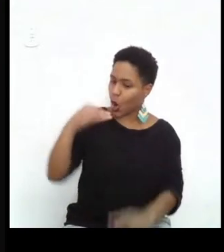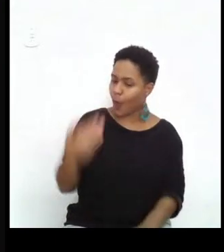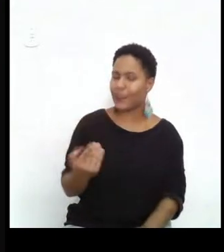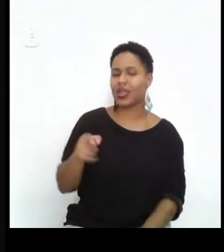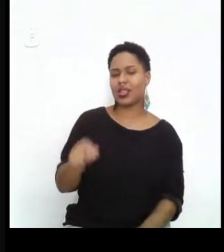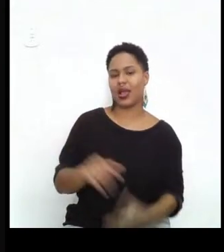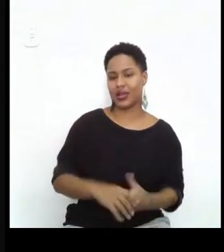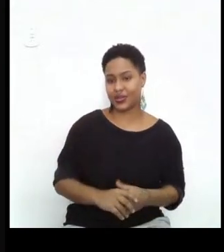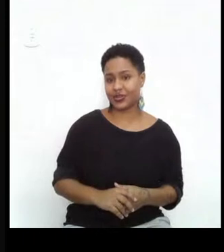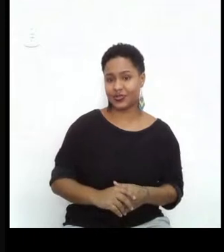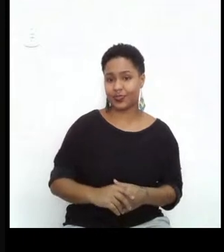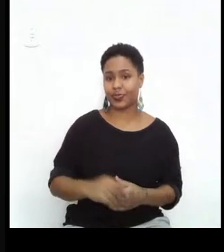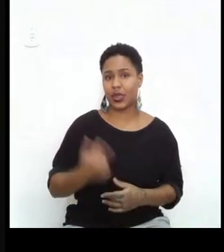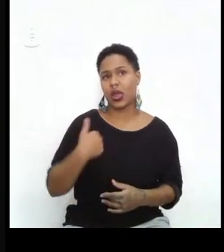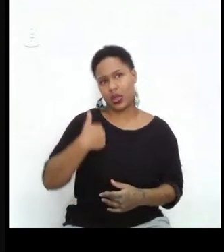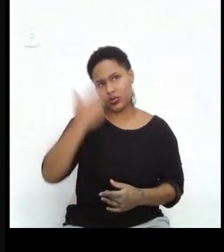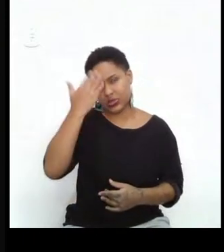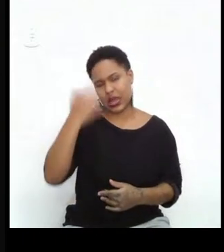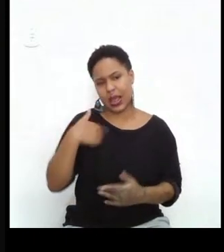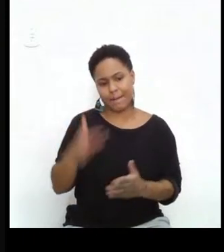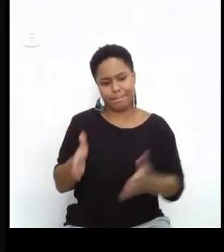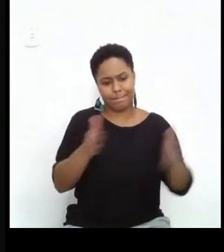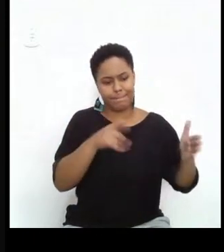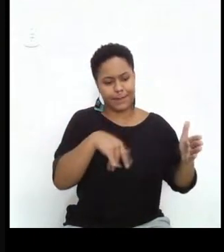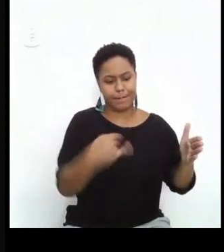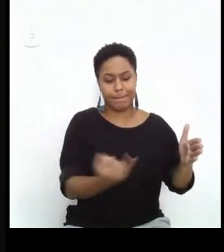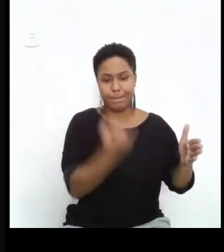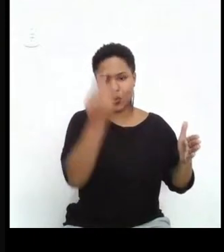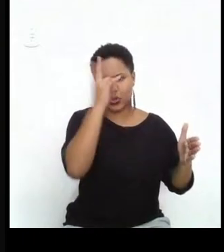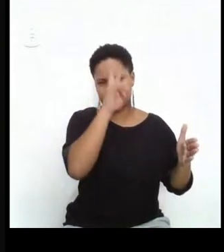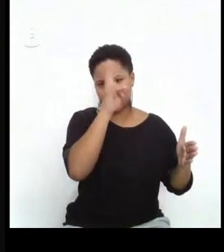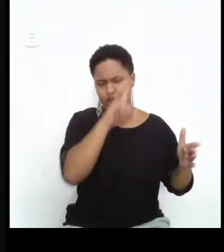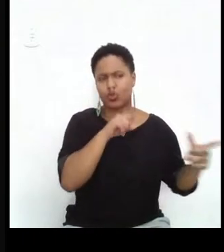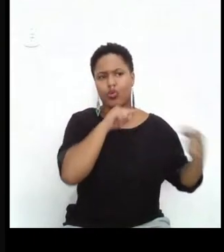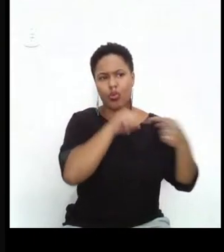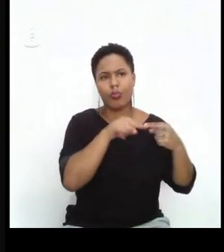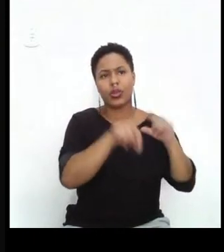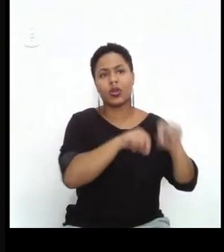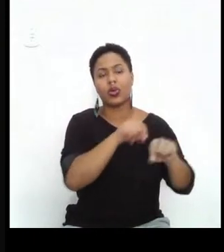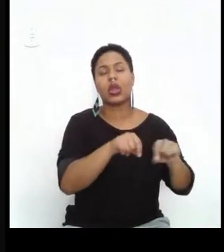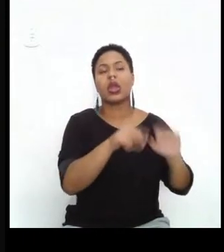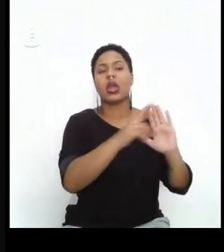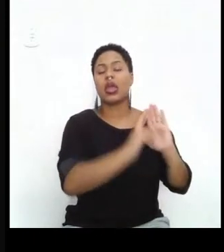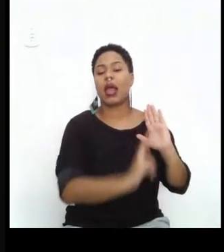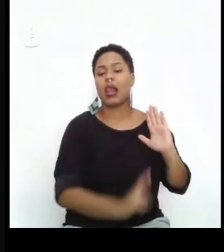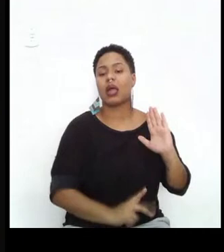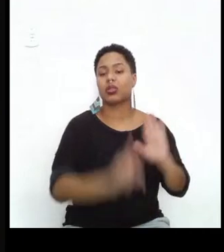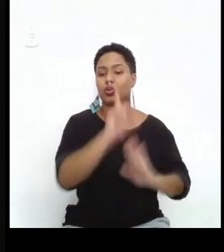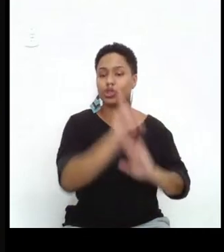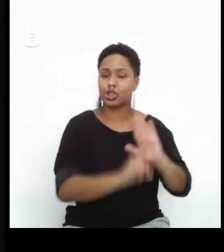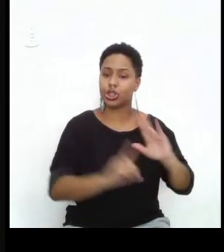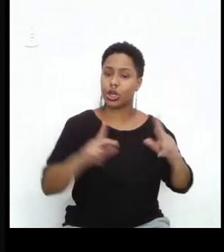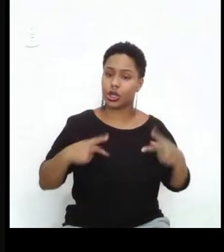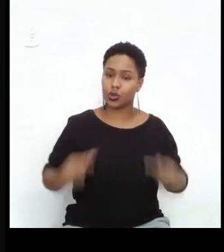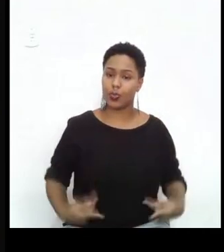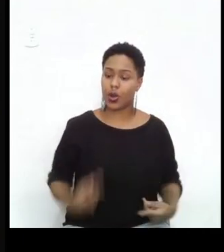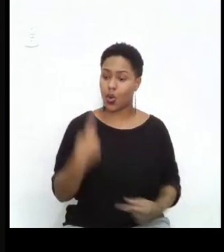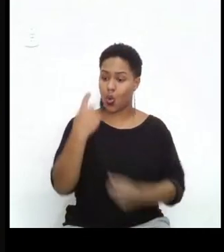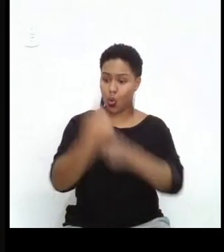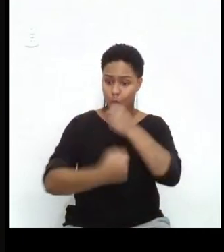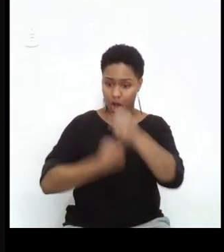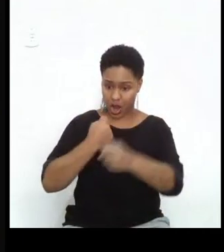um from daqui mais What is one of the world's Premier Black Rock